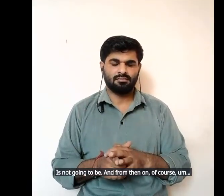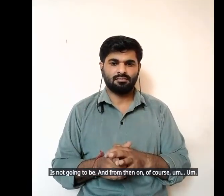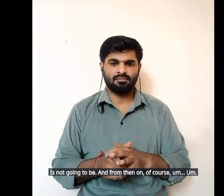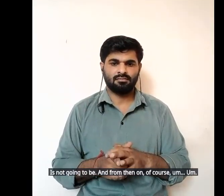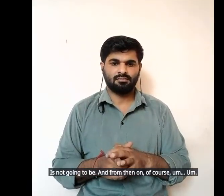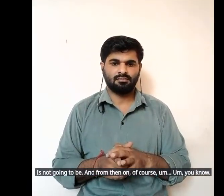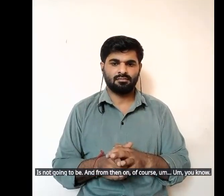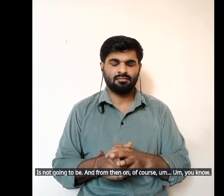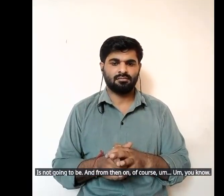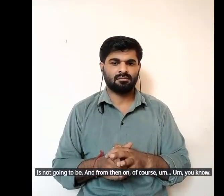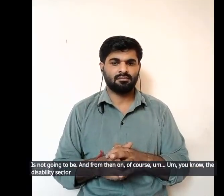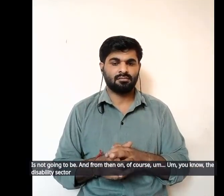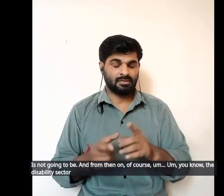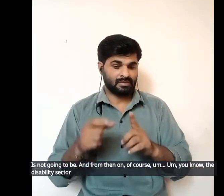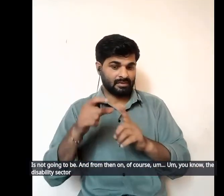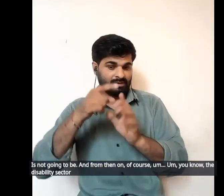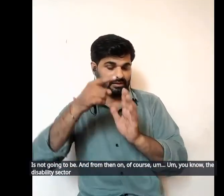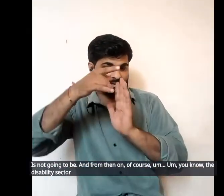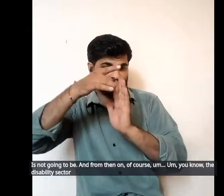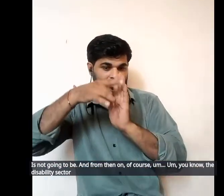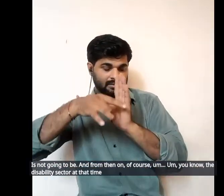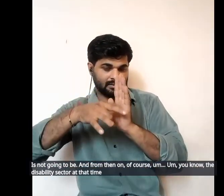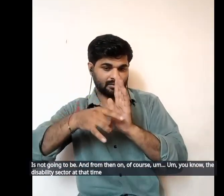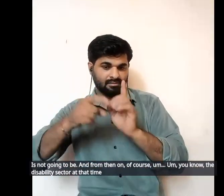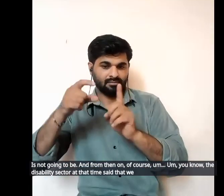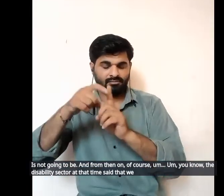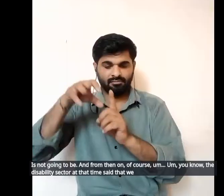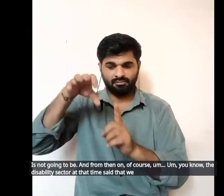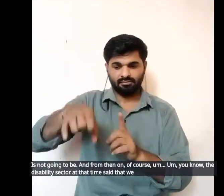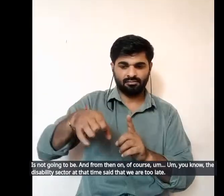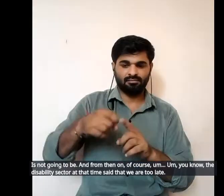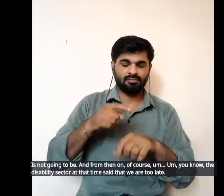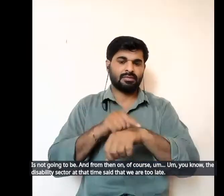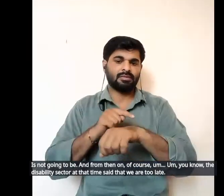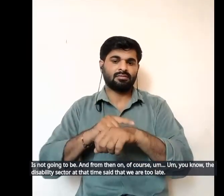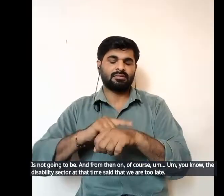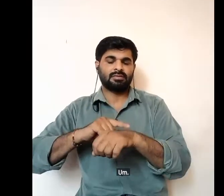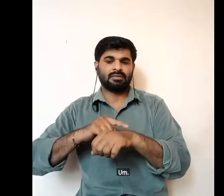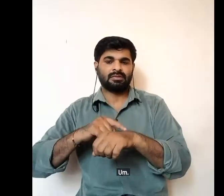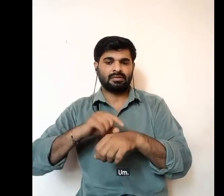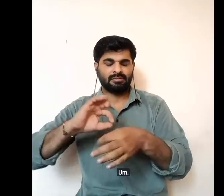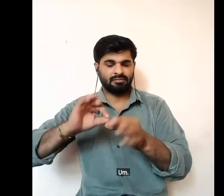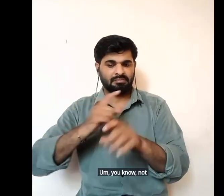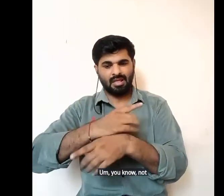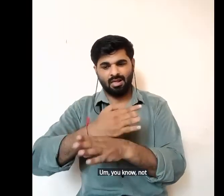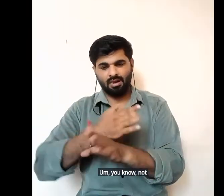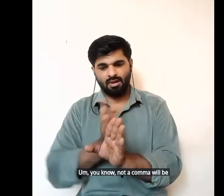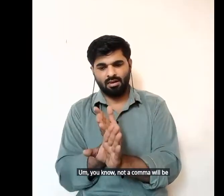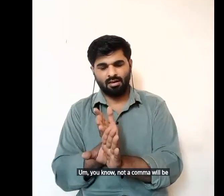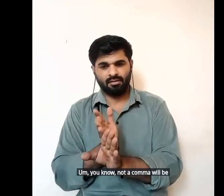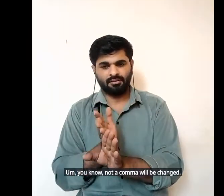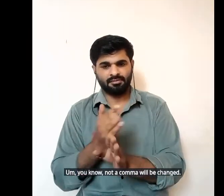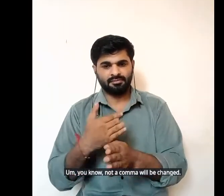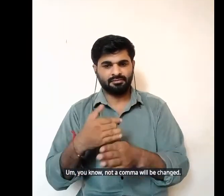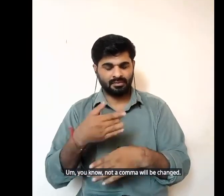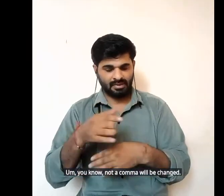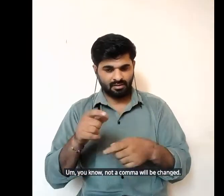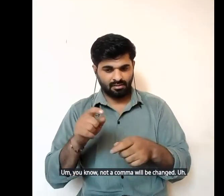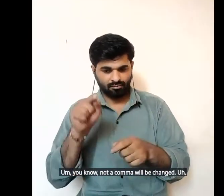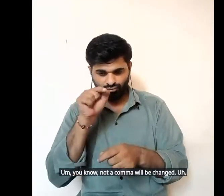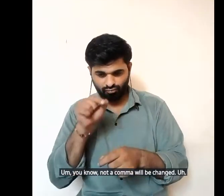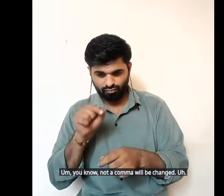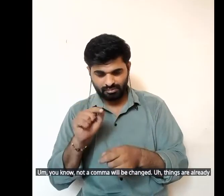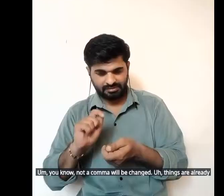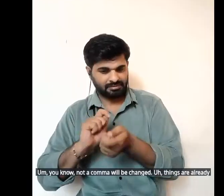the disability sector at that time said that we are too late. Not a comma will be changed. Things are